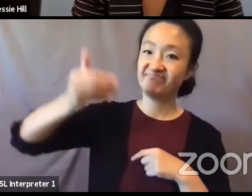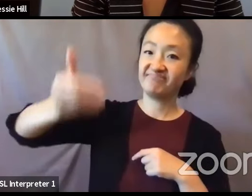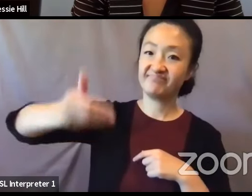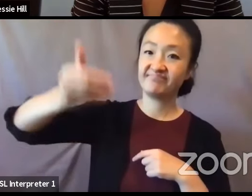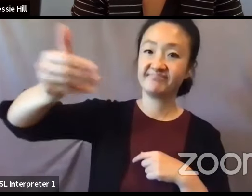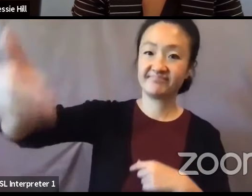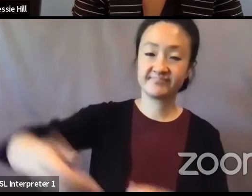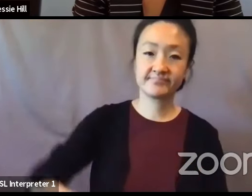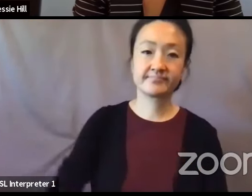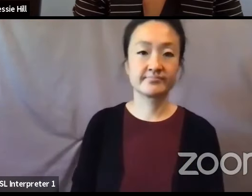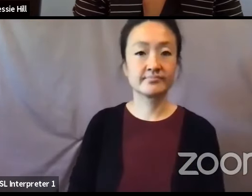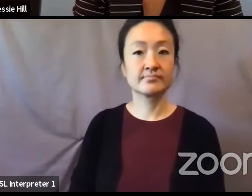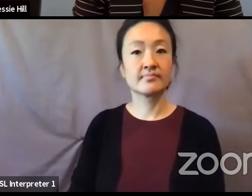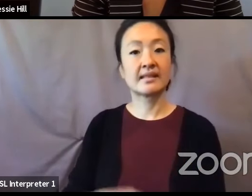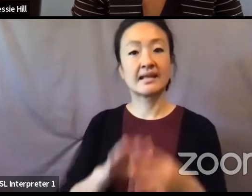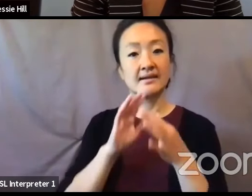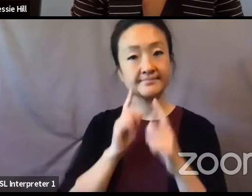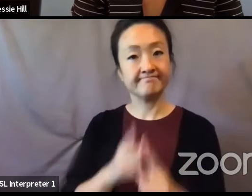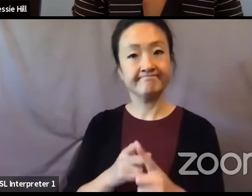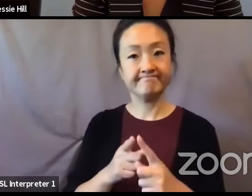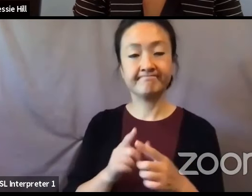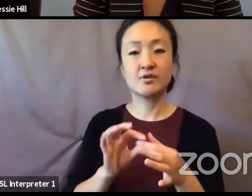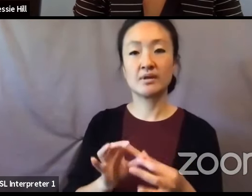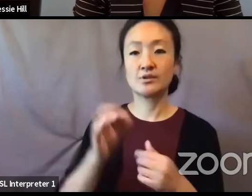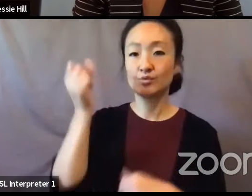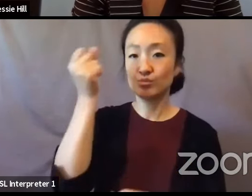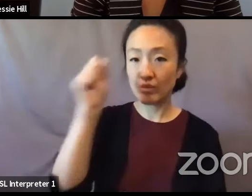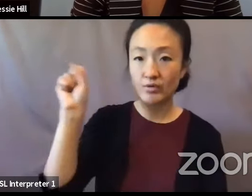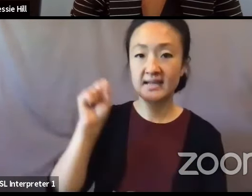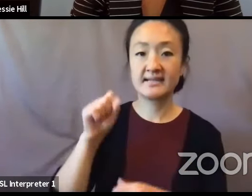with regards to protest and demonstration